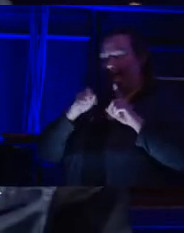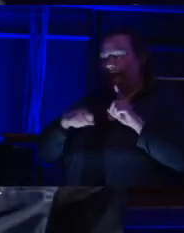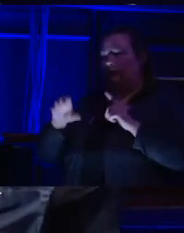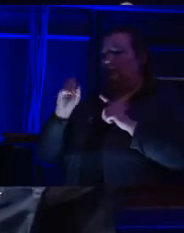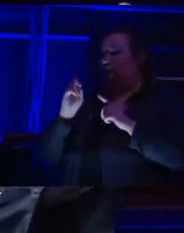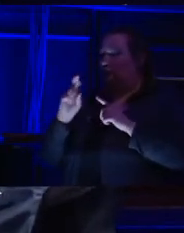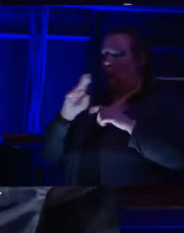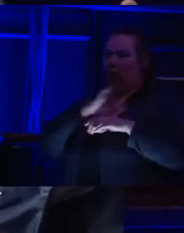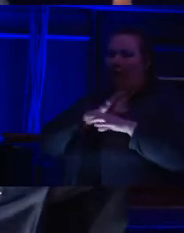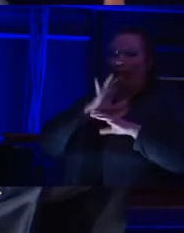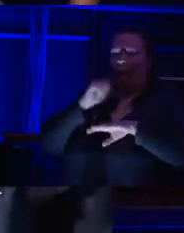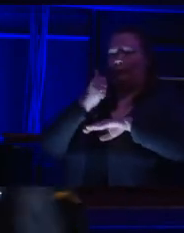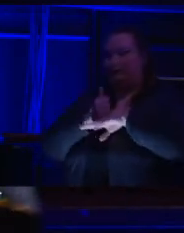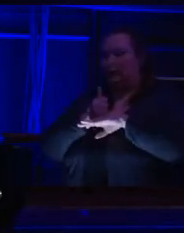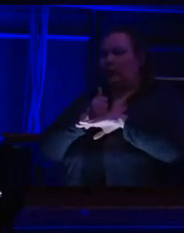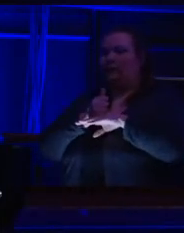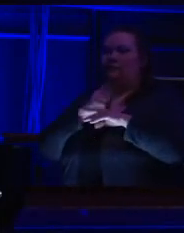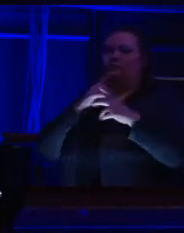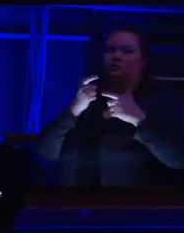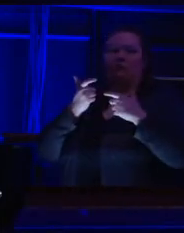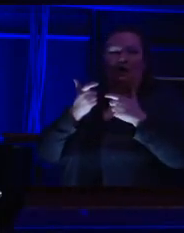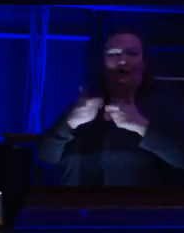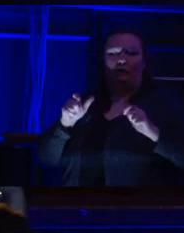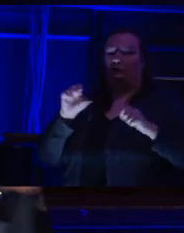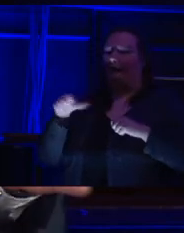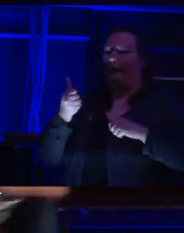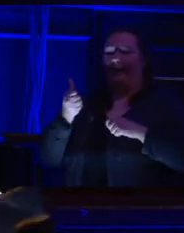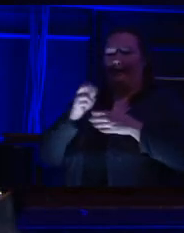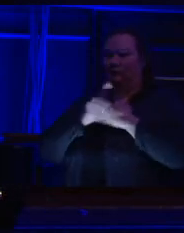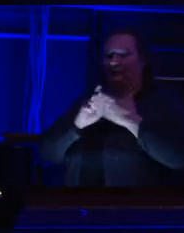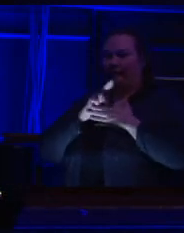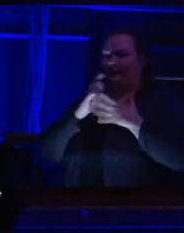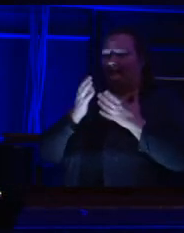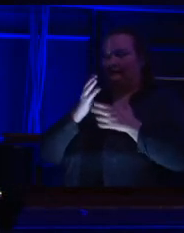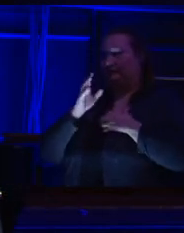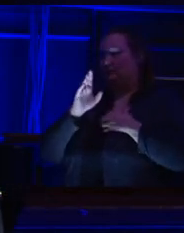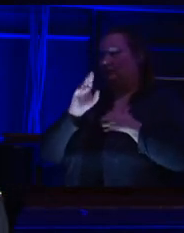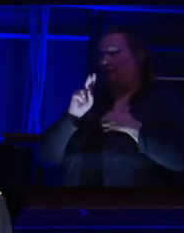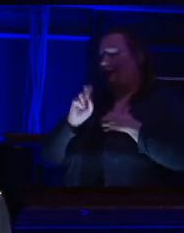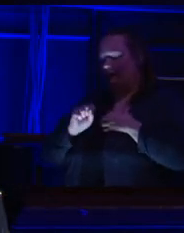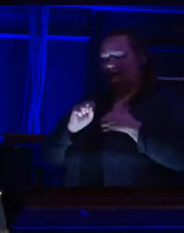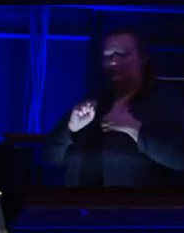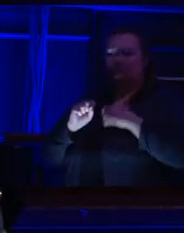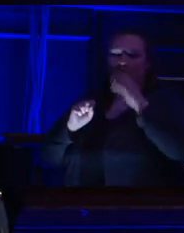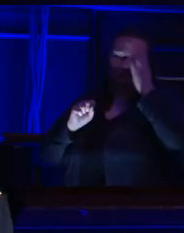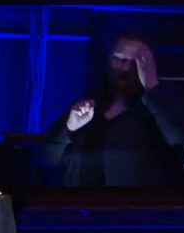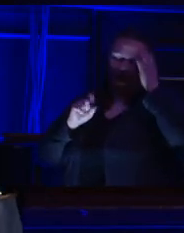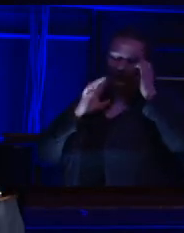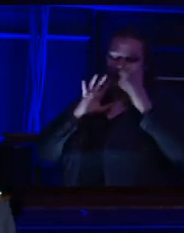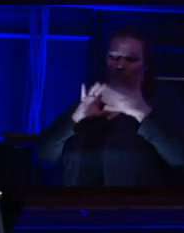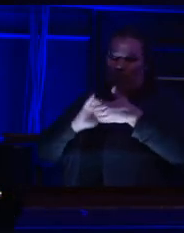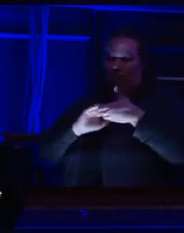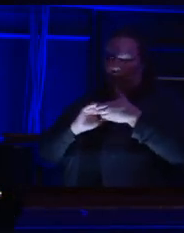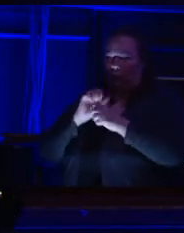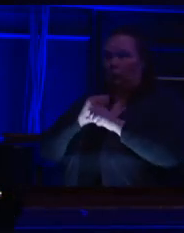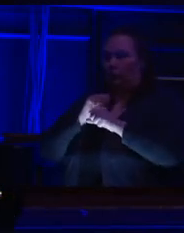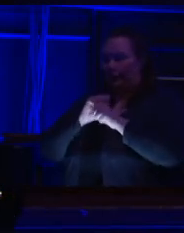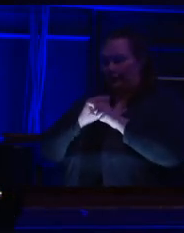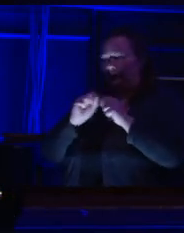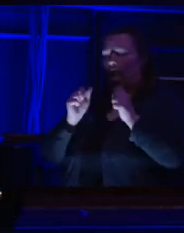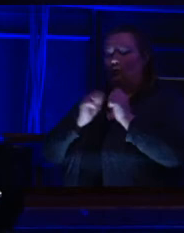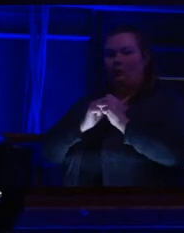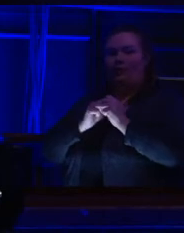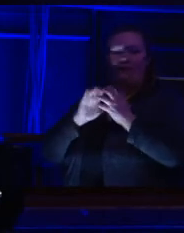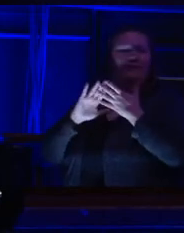power installations, one of the largest of any institution in the United States, and collaborating closely in this effort with